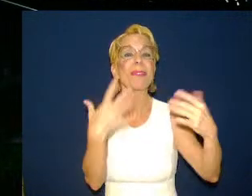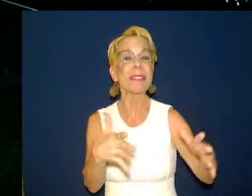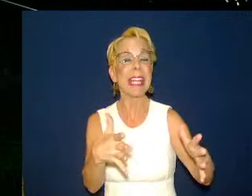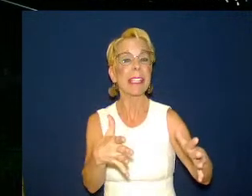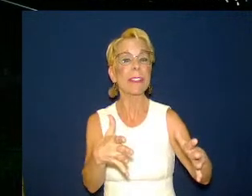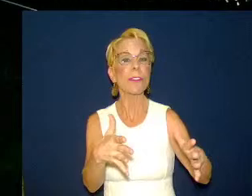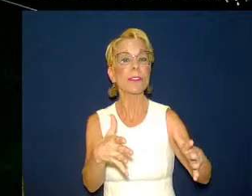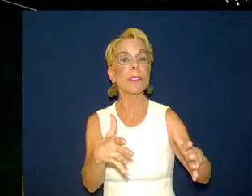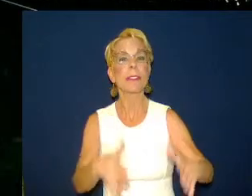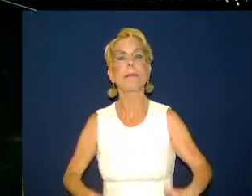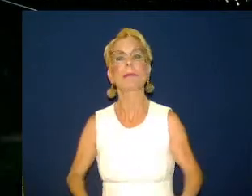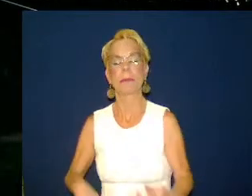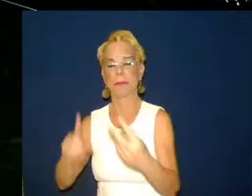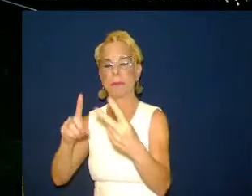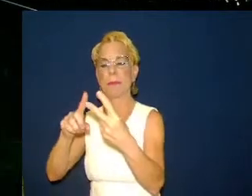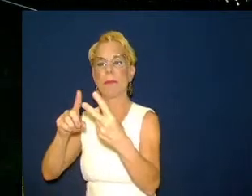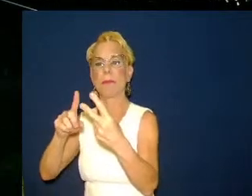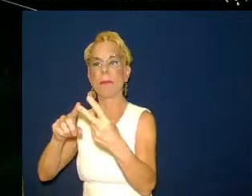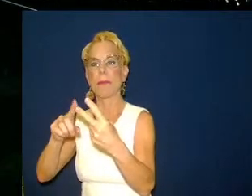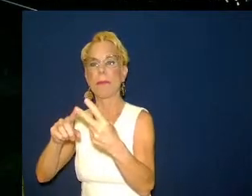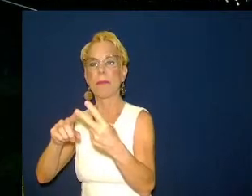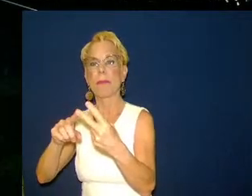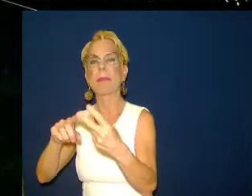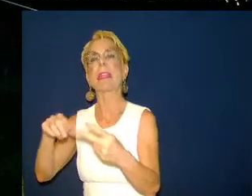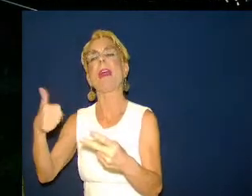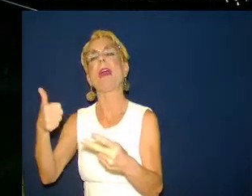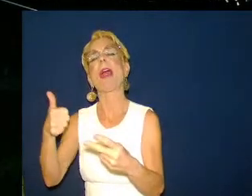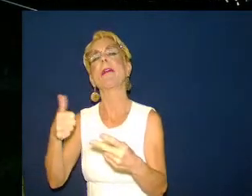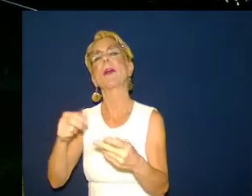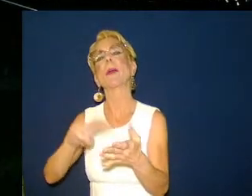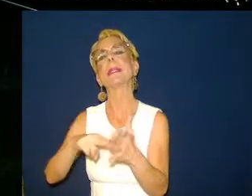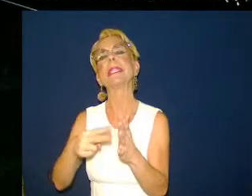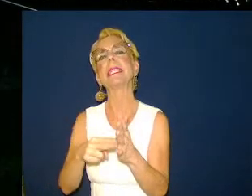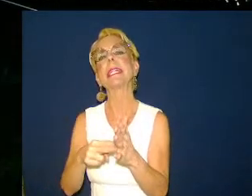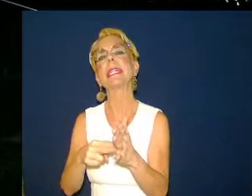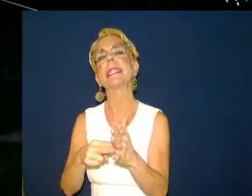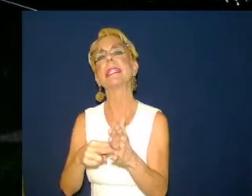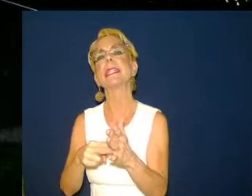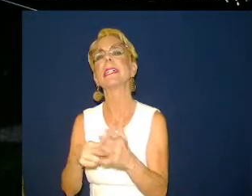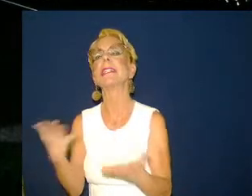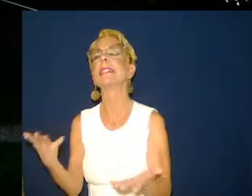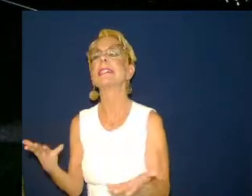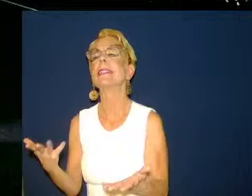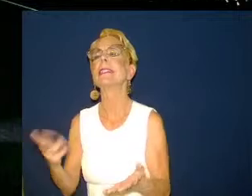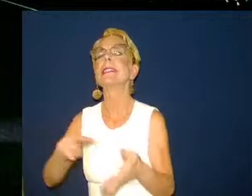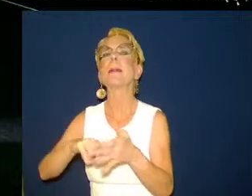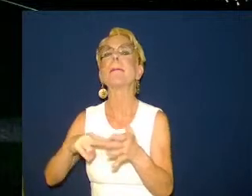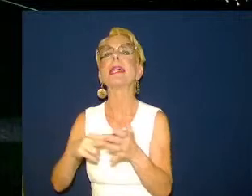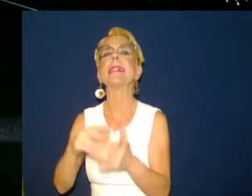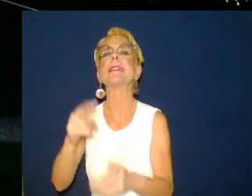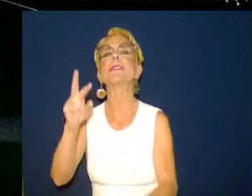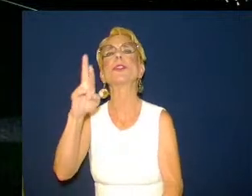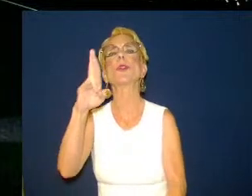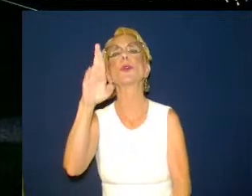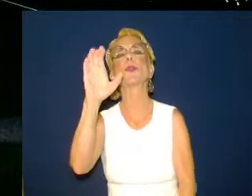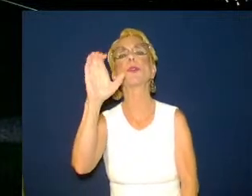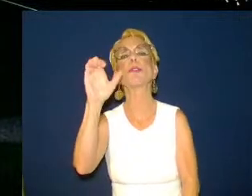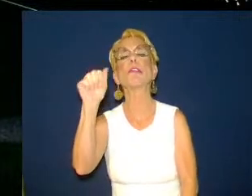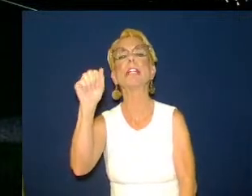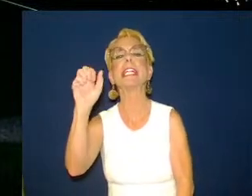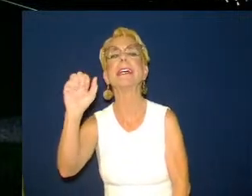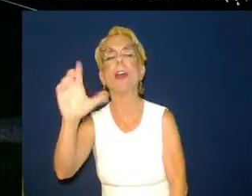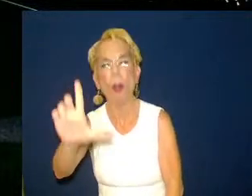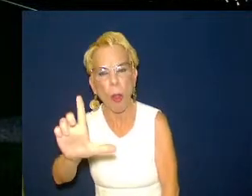word means the one who is real. You ever seen any commercials about the real thing or the real